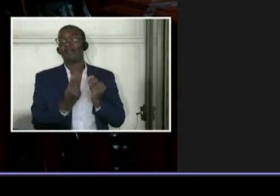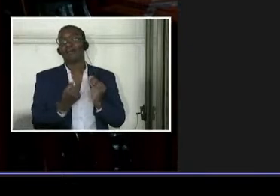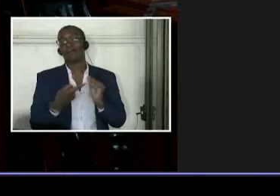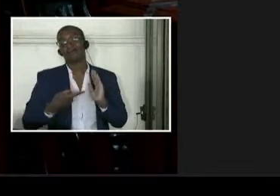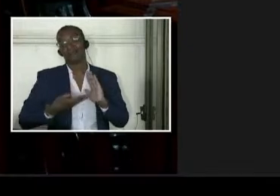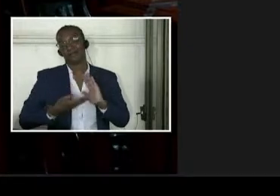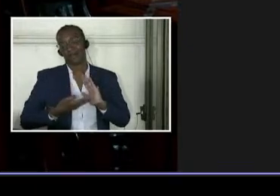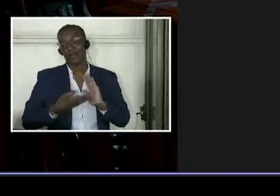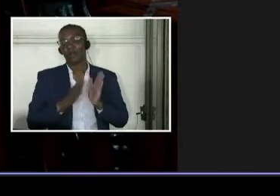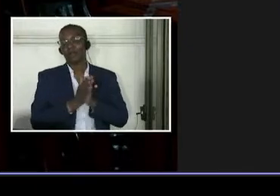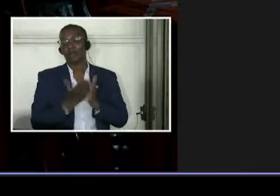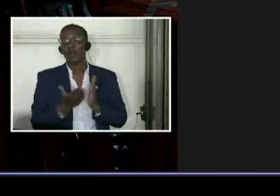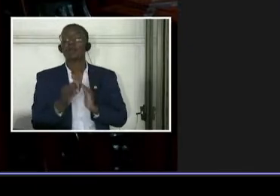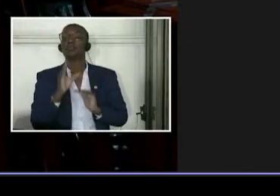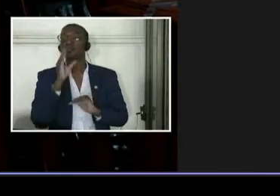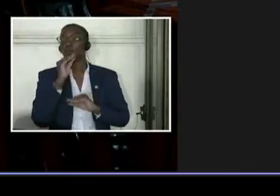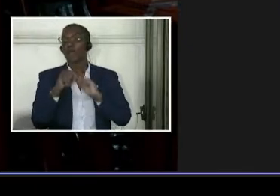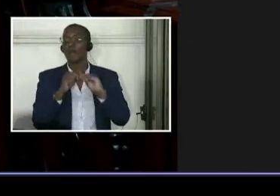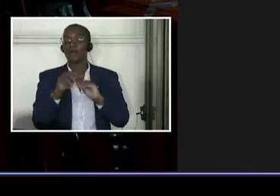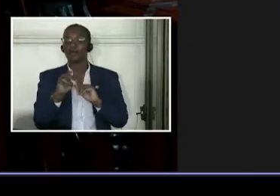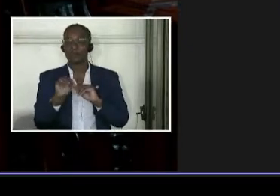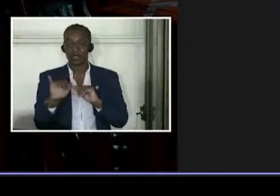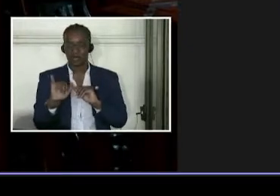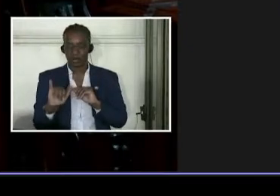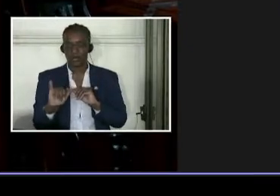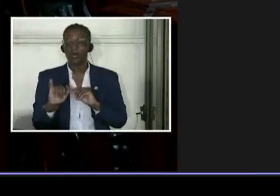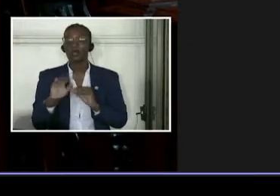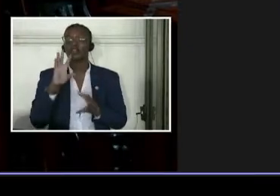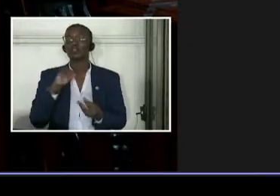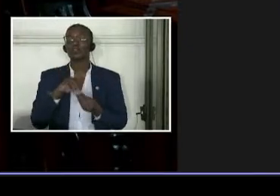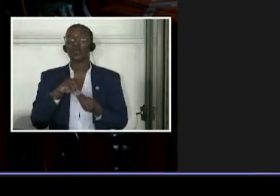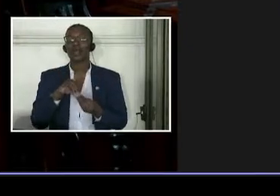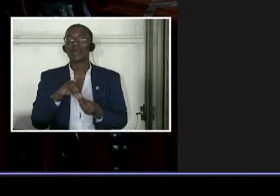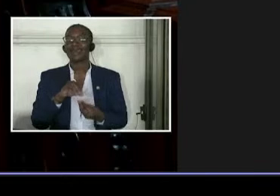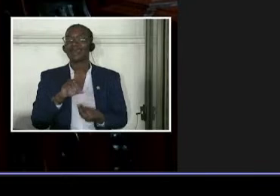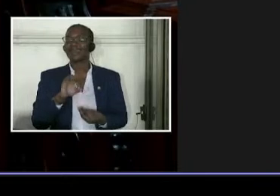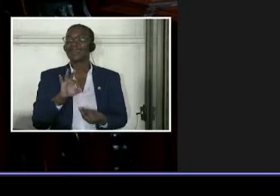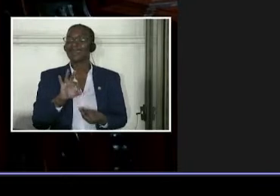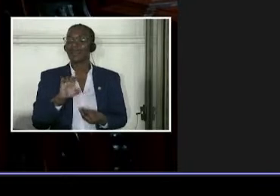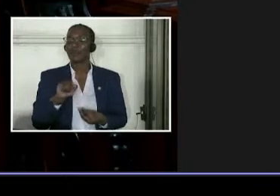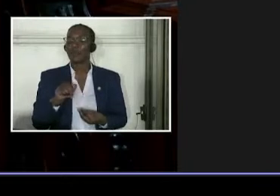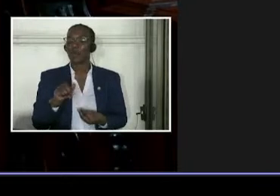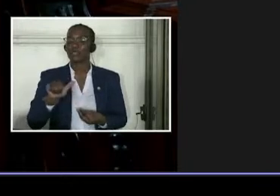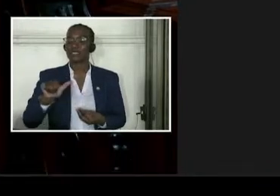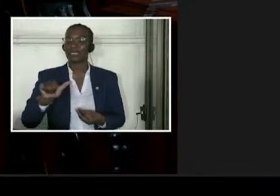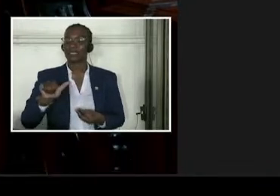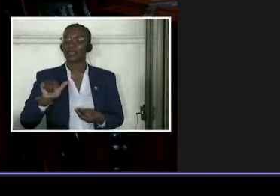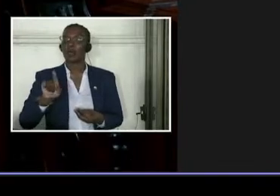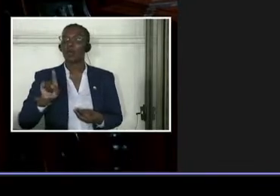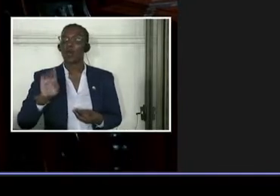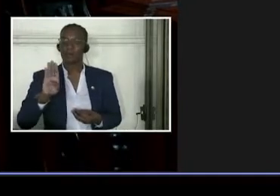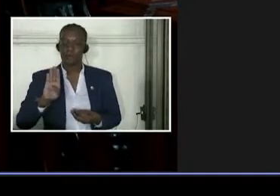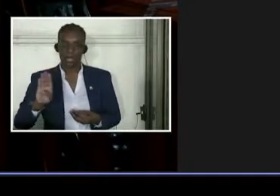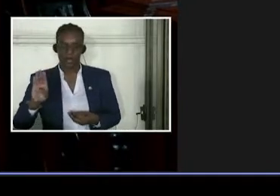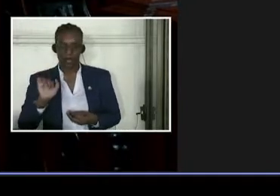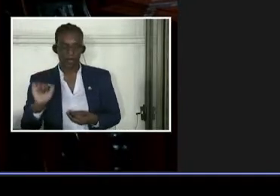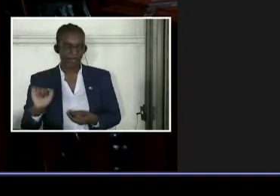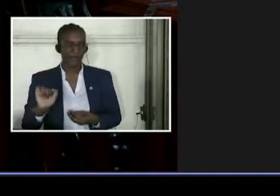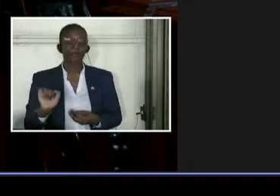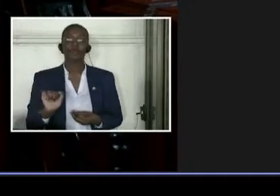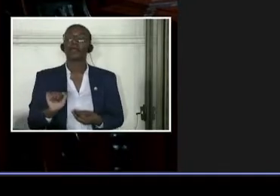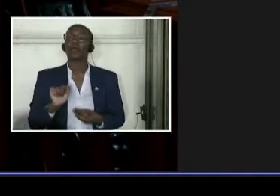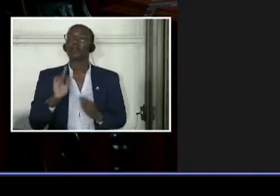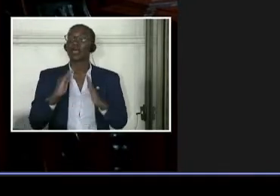millions. The total is 3.698.591 billion rands. The equitable